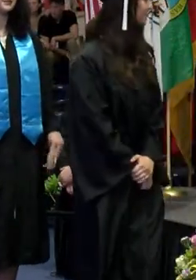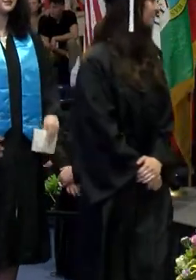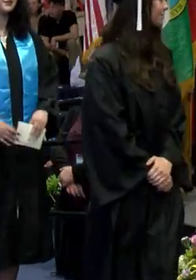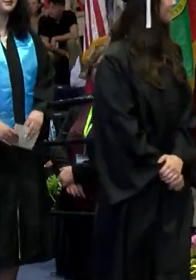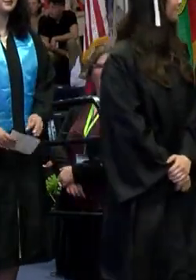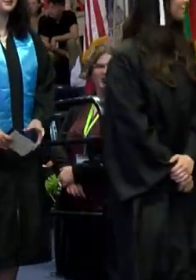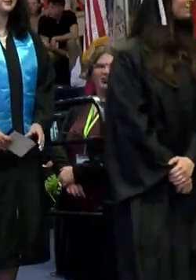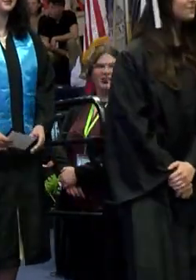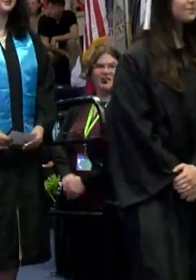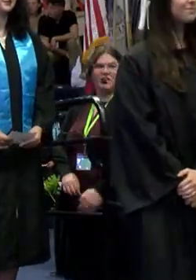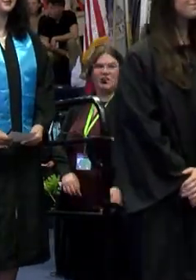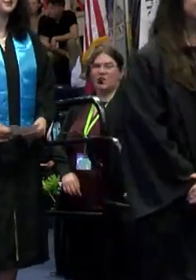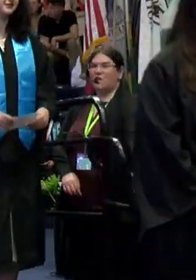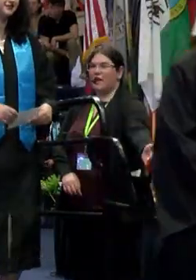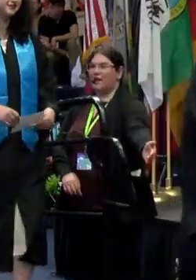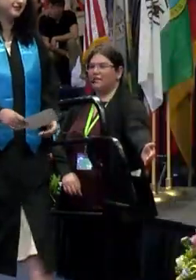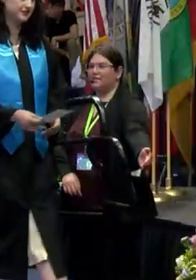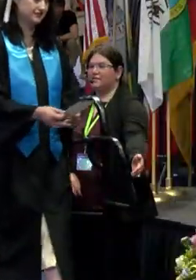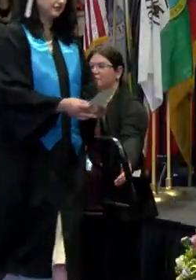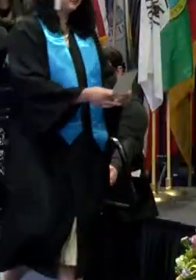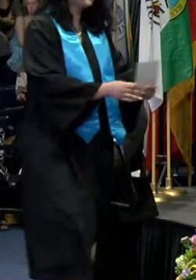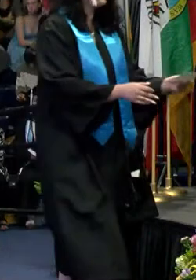Tiana N. Tanis.